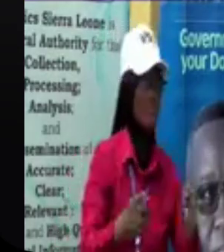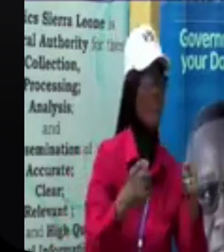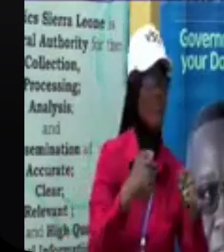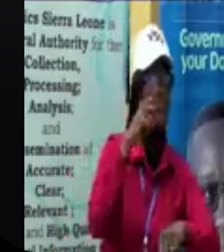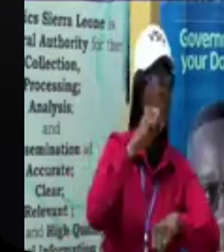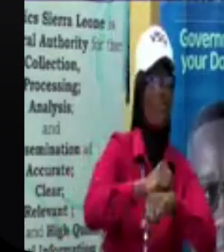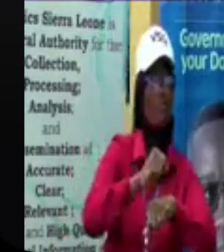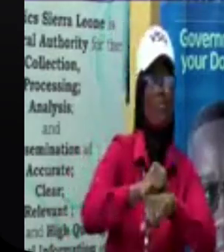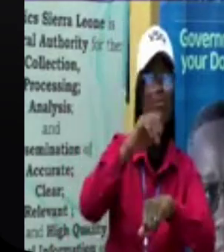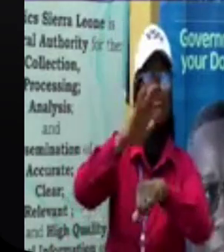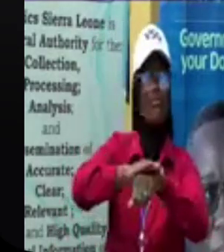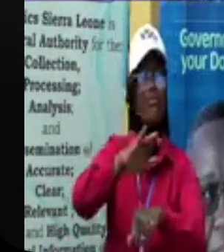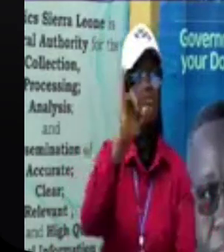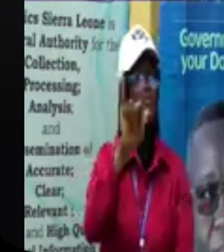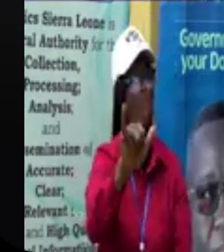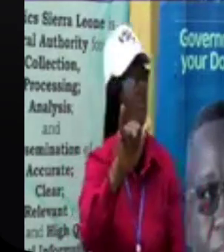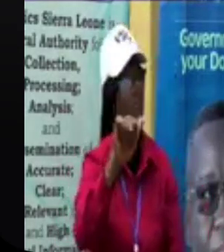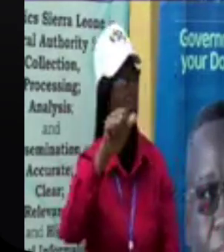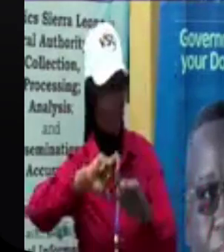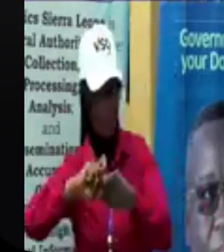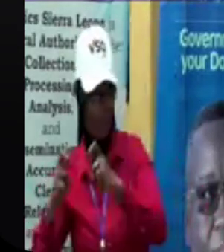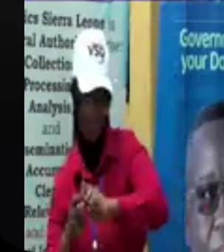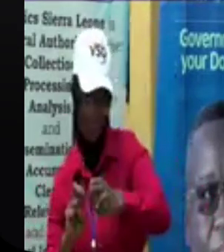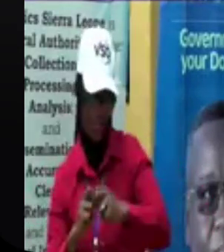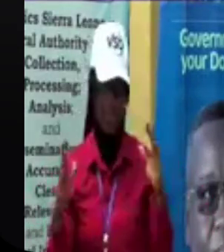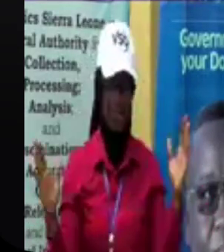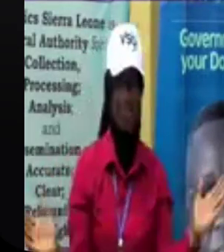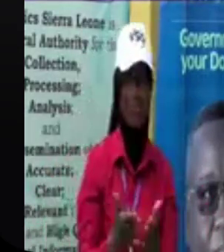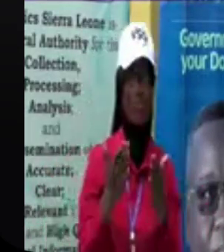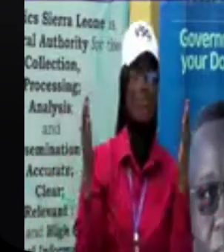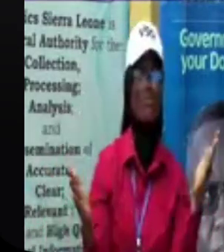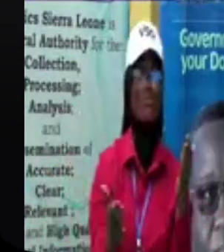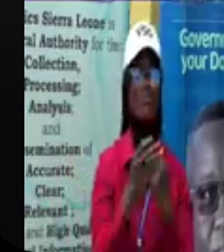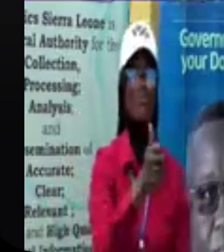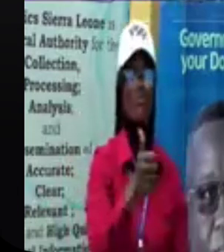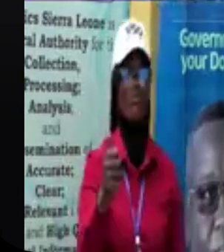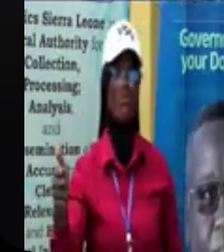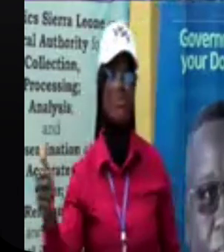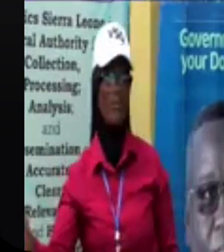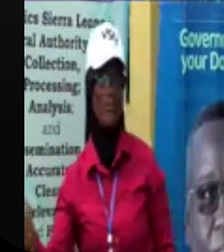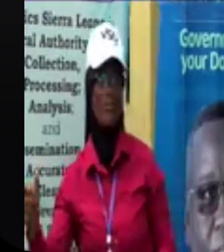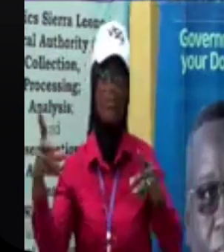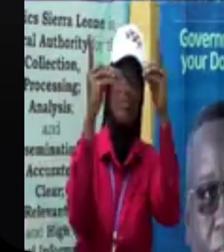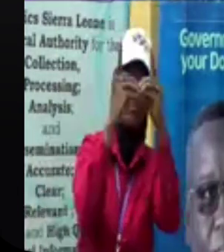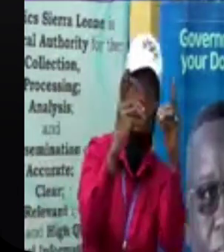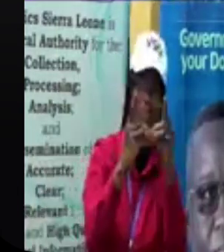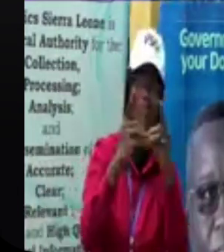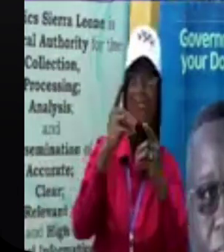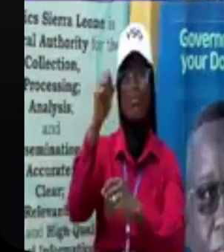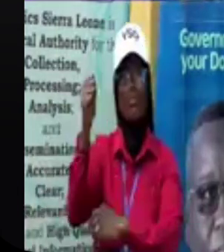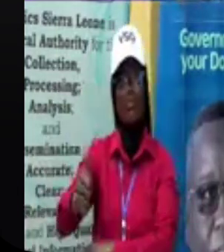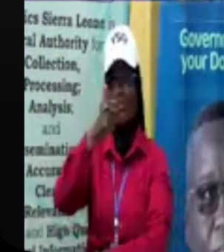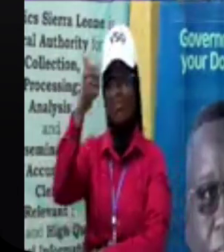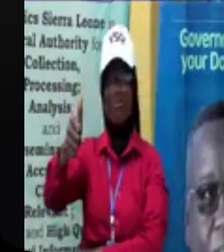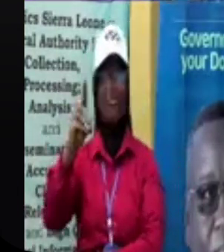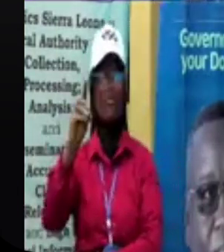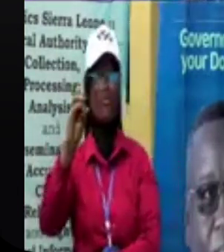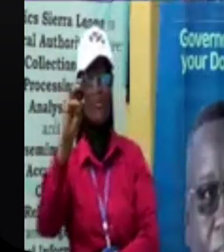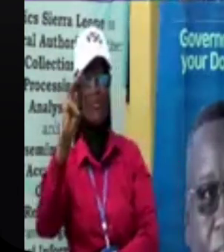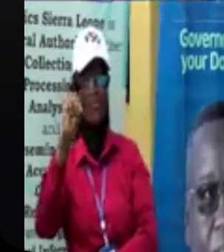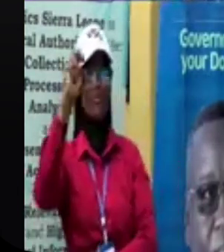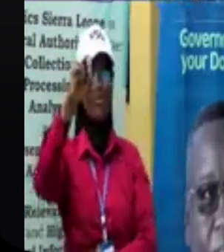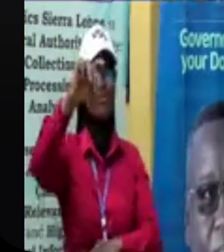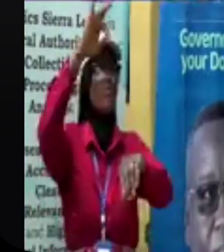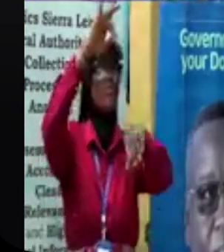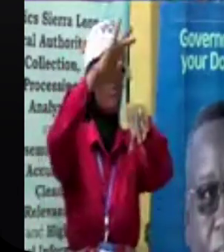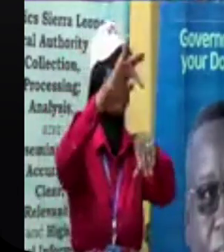on it. But the issue of how they organize yourself at district and chiefdom level, we need to touch on them